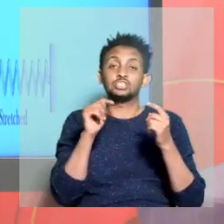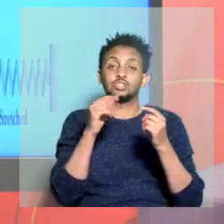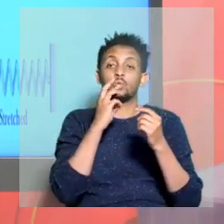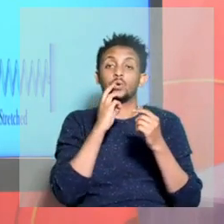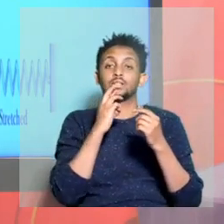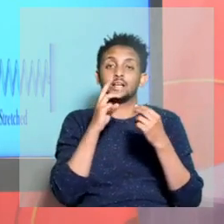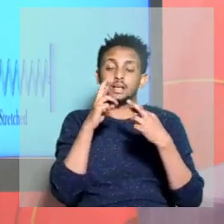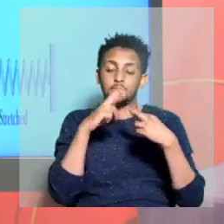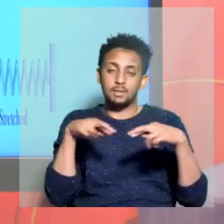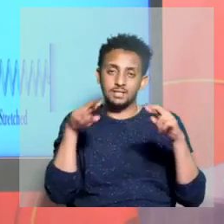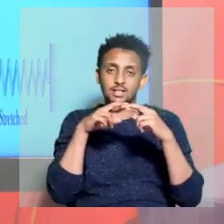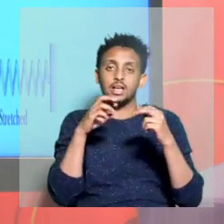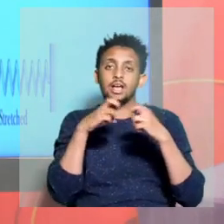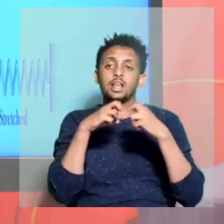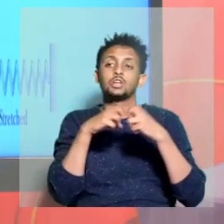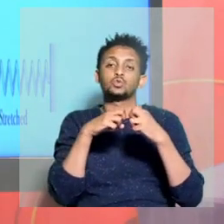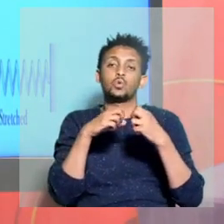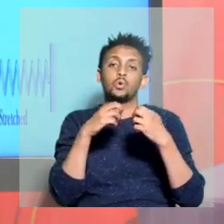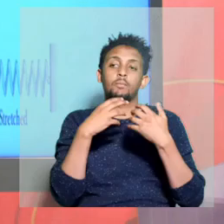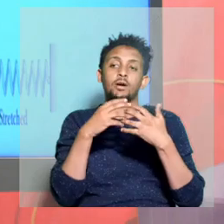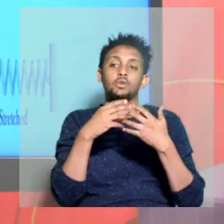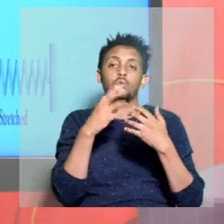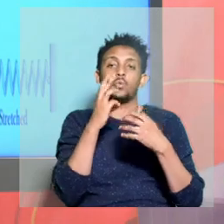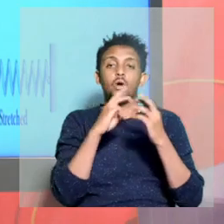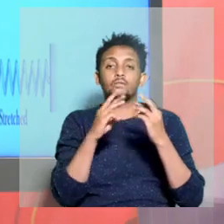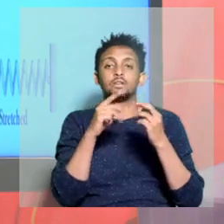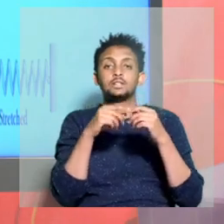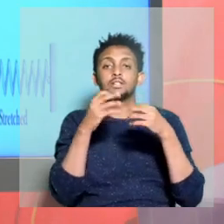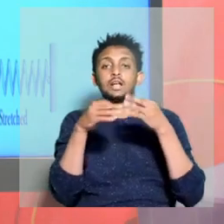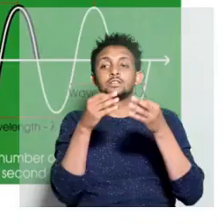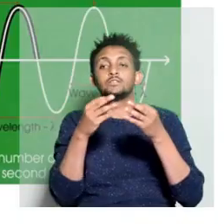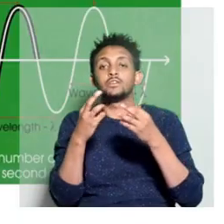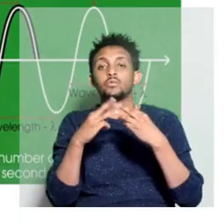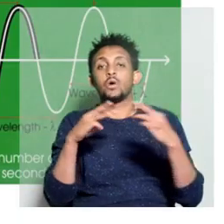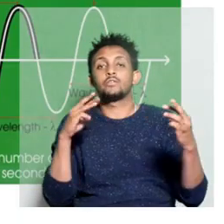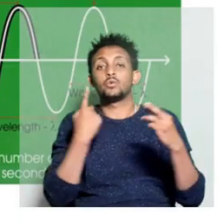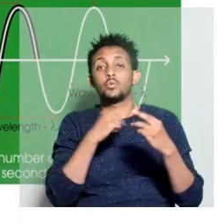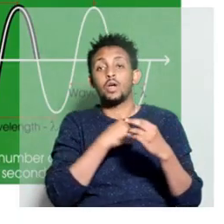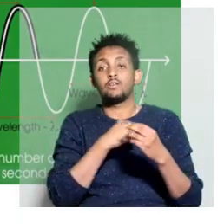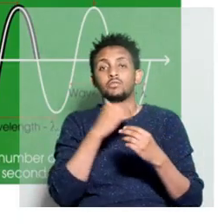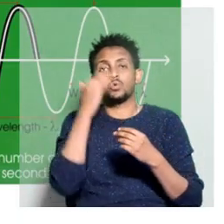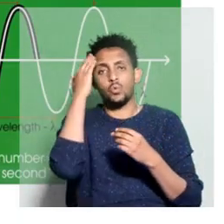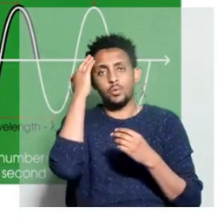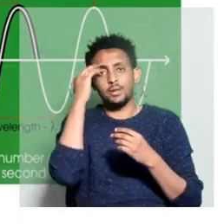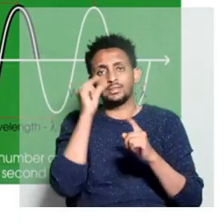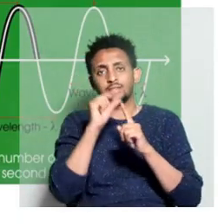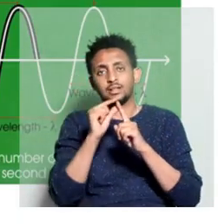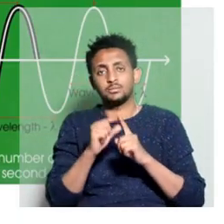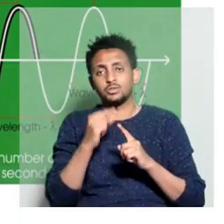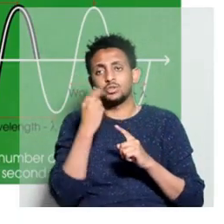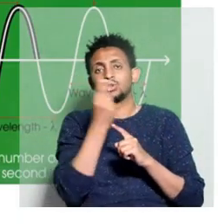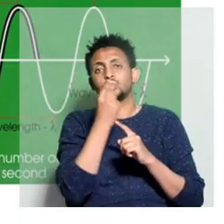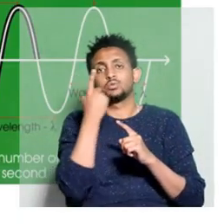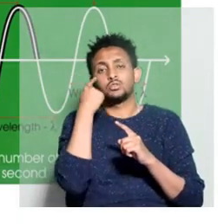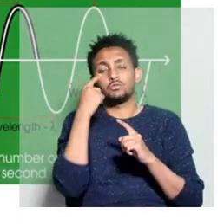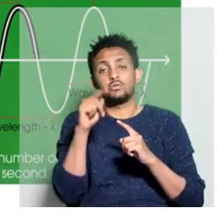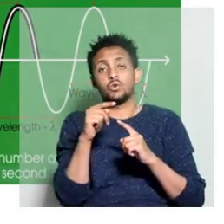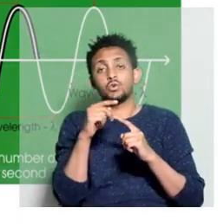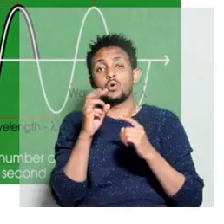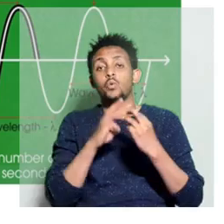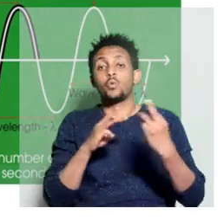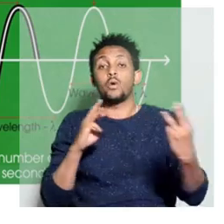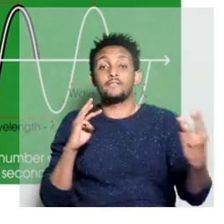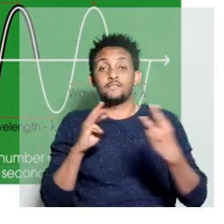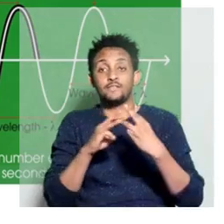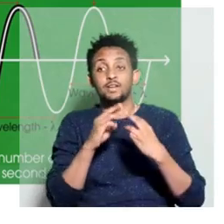water ripples. Electromagnetic wave itself is a transverse wave. Here we have common terms used for